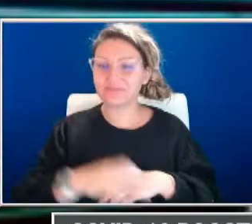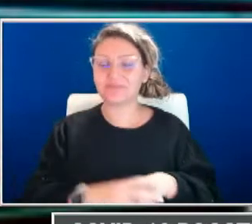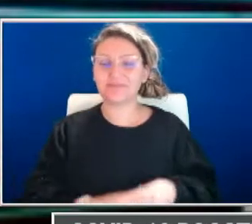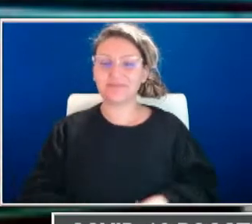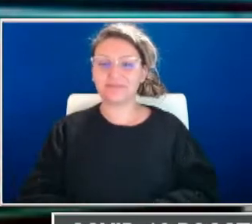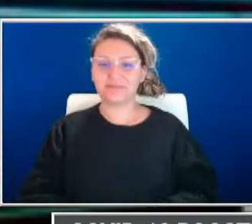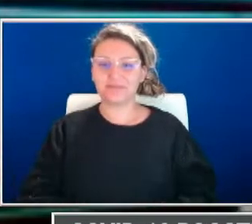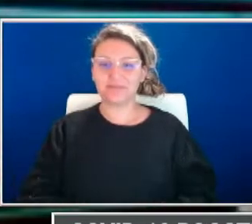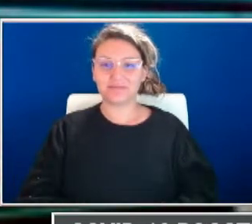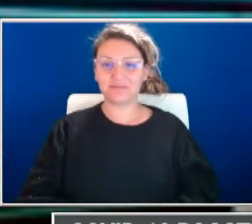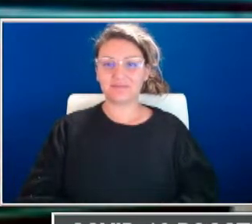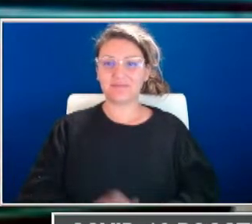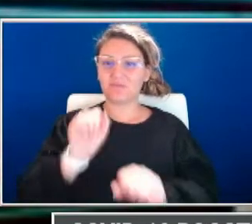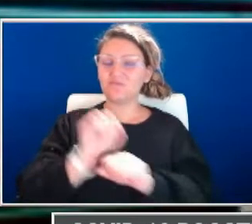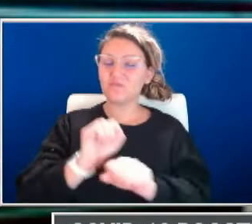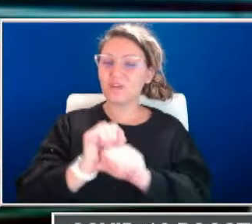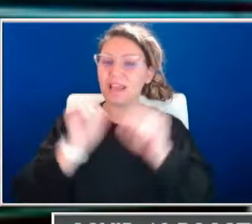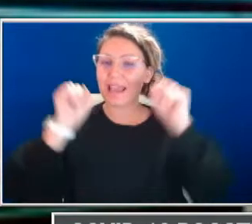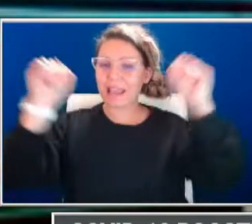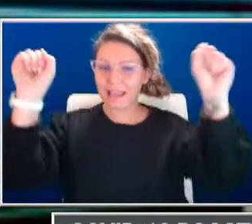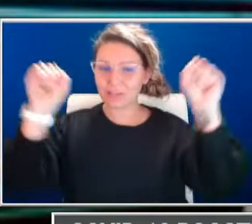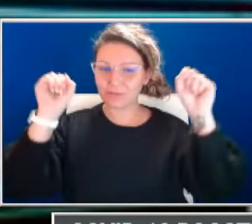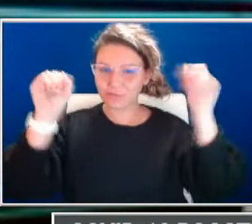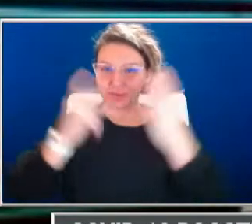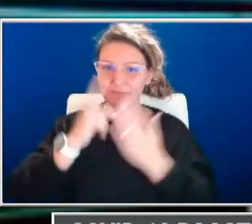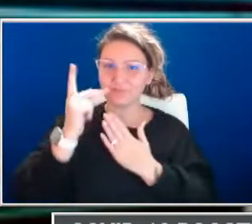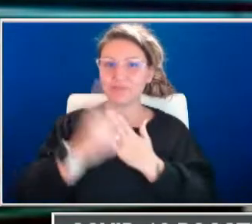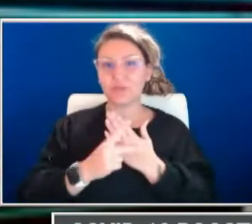work on exercise program. Still a little,